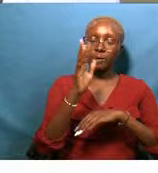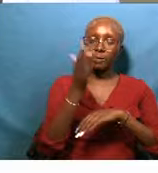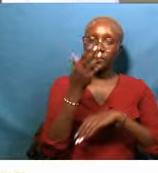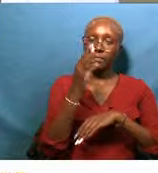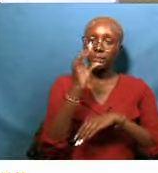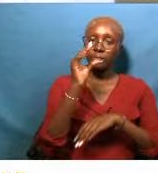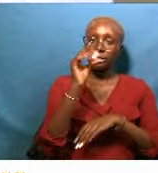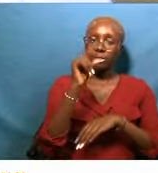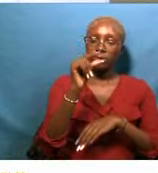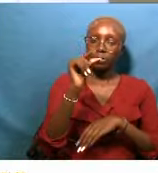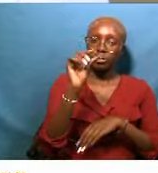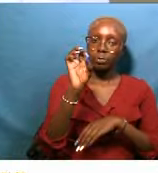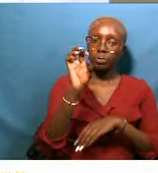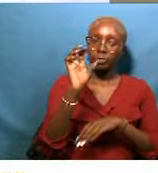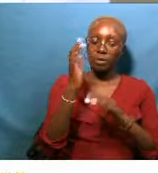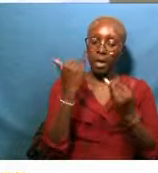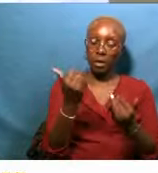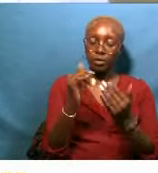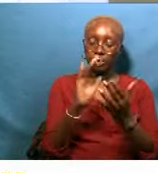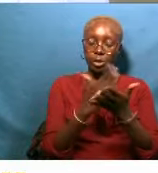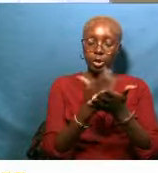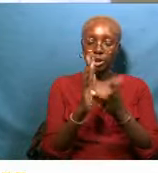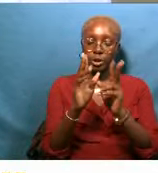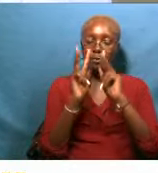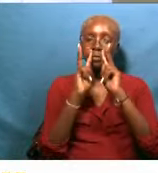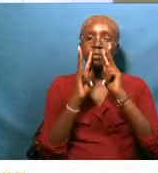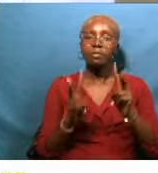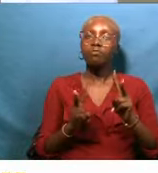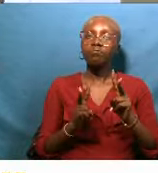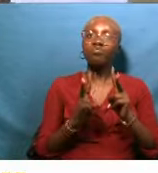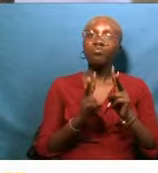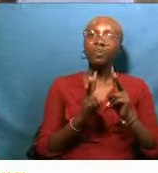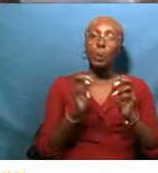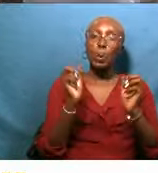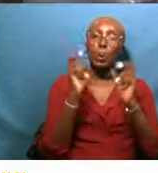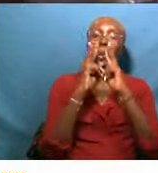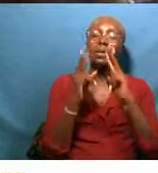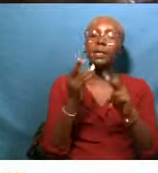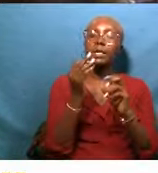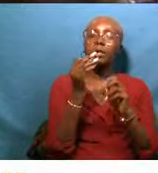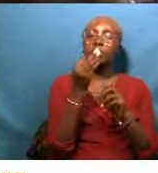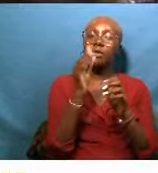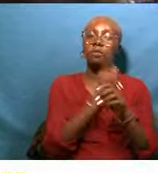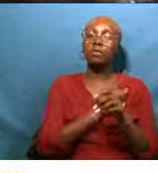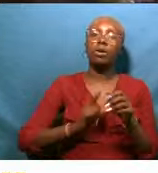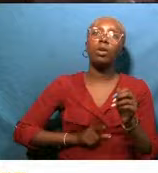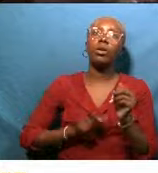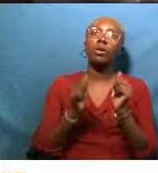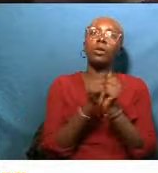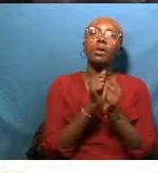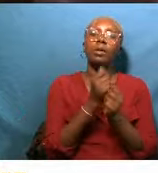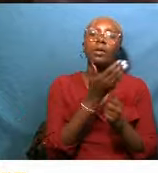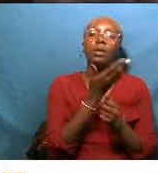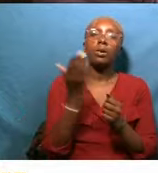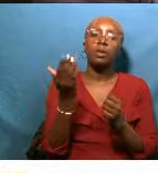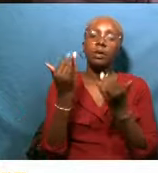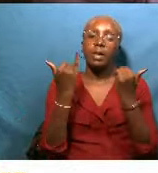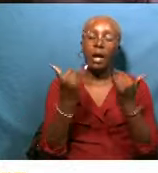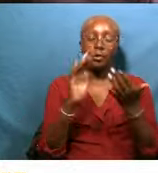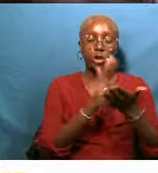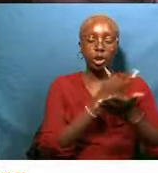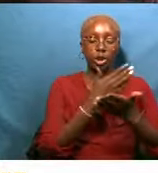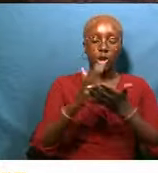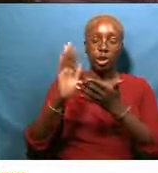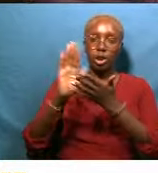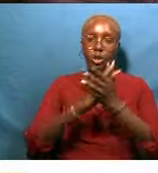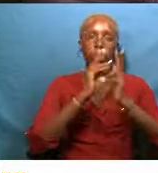I invite all of us now to share the peace. The peace of the Lord be always with you. Let us offer one another a